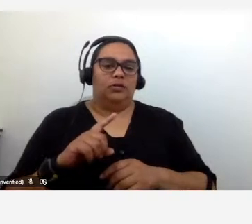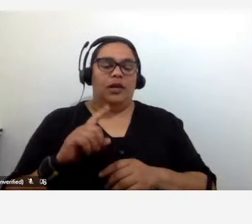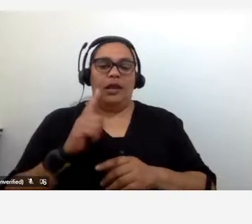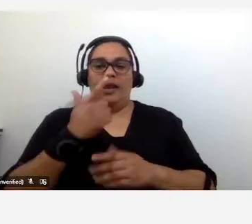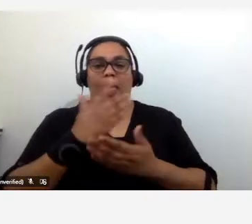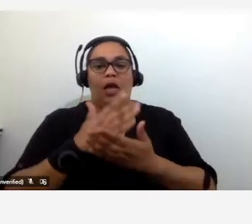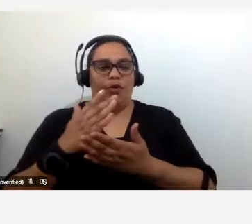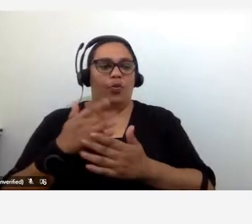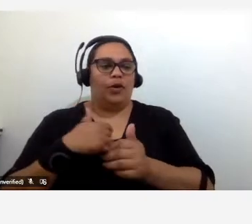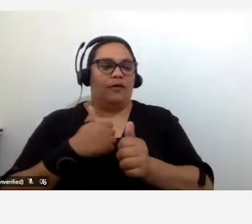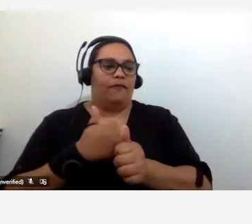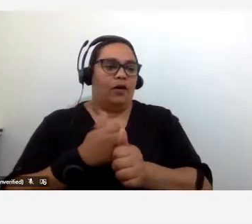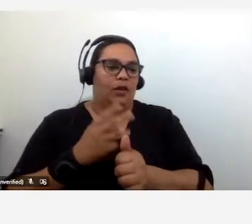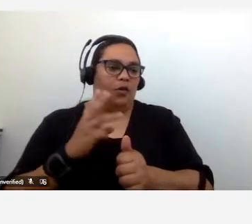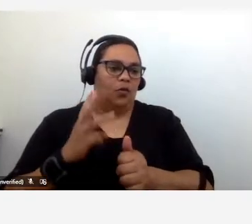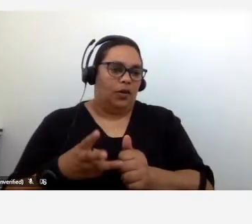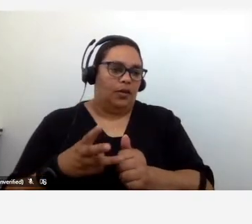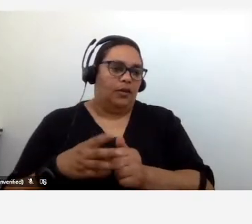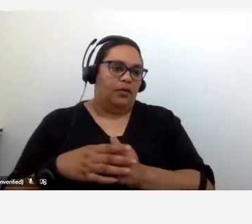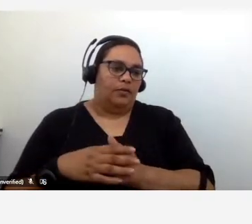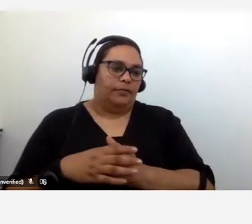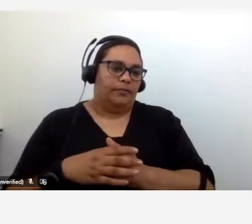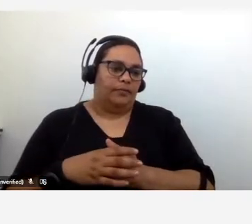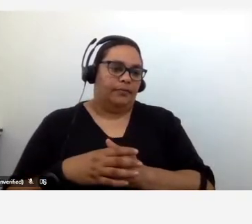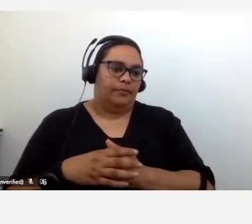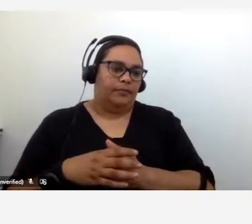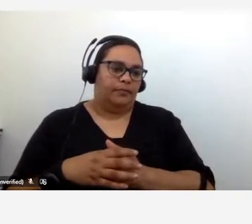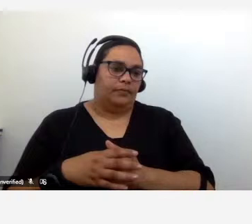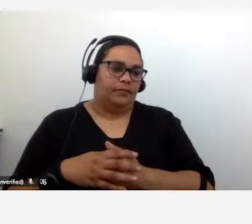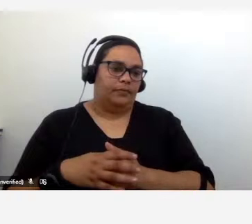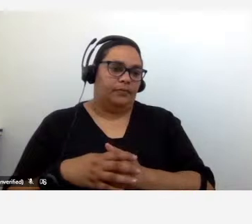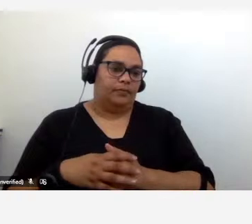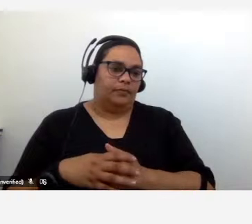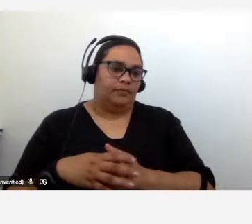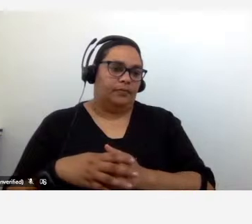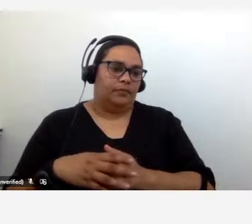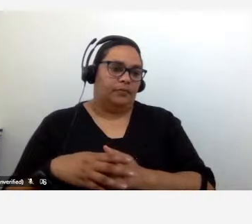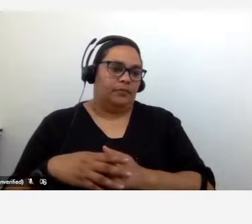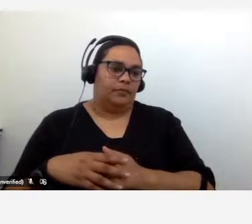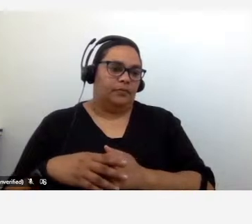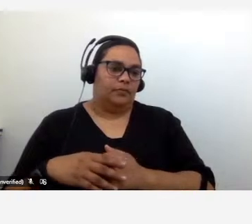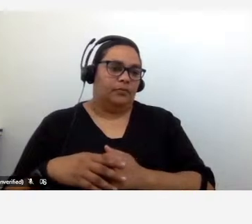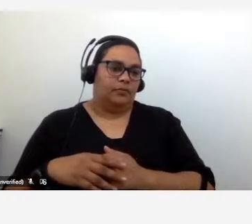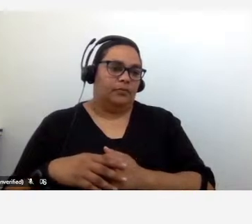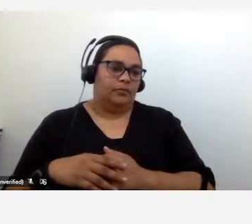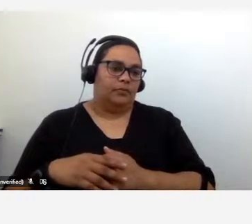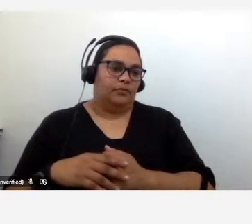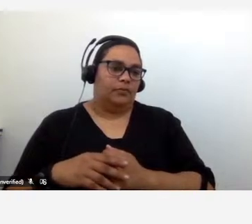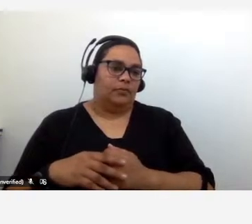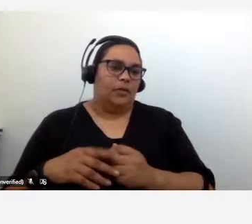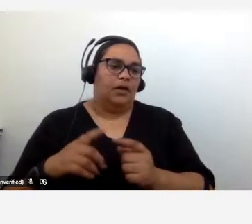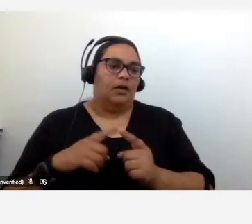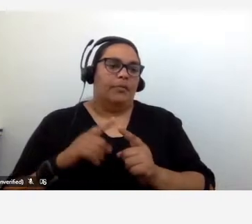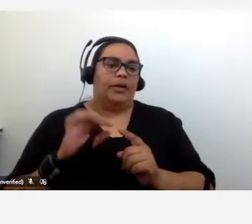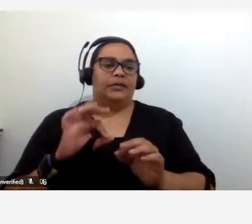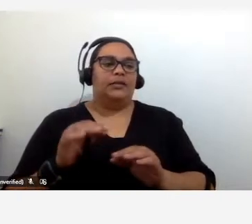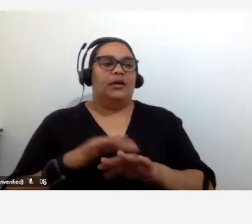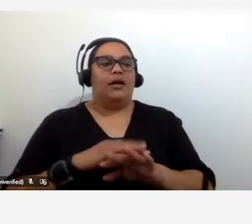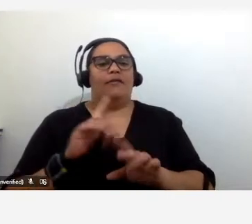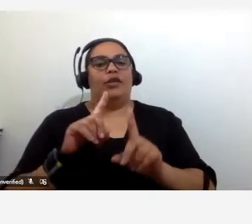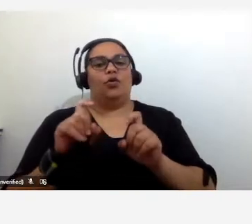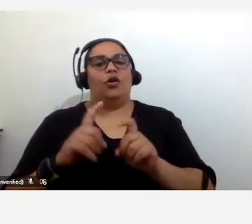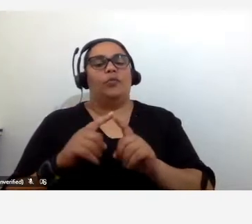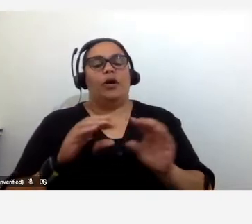libraries. We'll follow with the archive question, and then we'll move on to the mods, and then we'll cover the question about